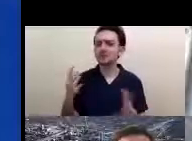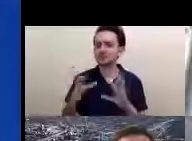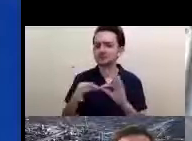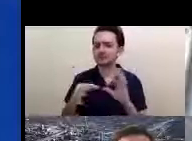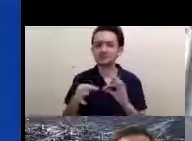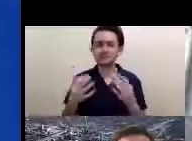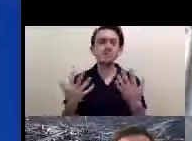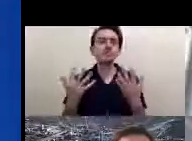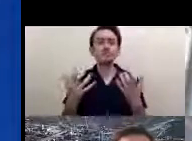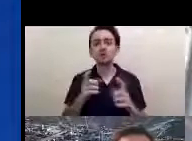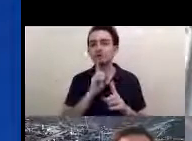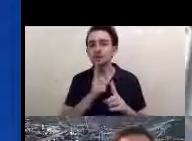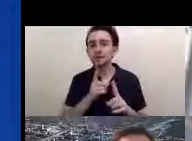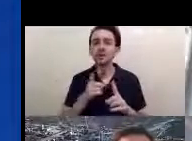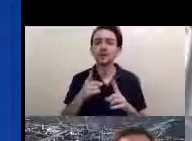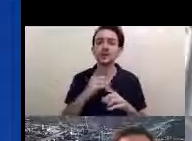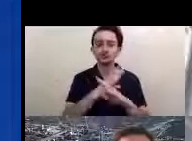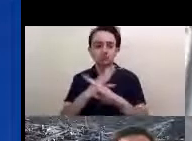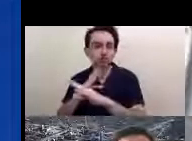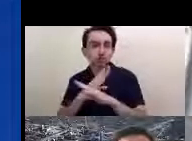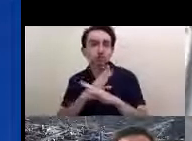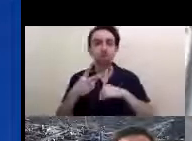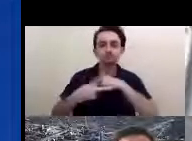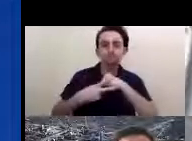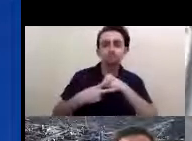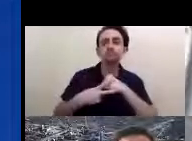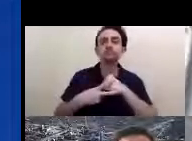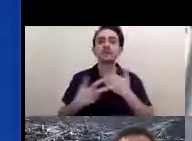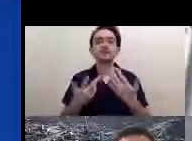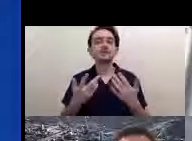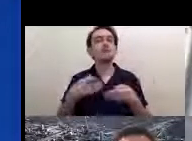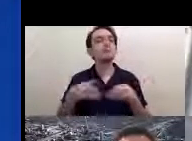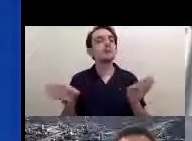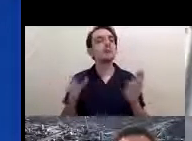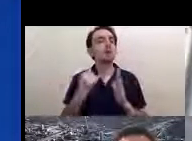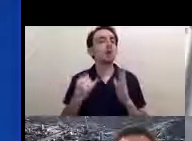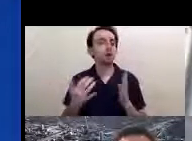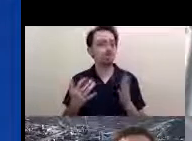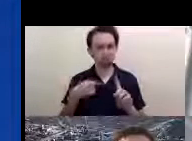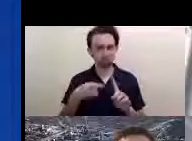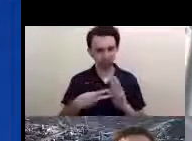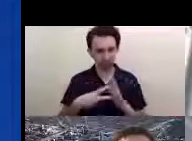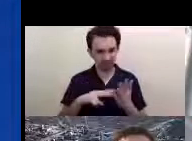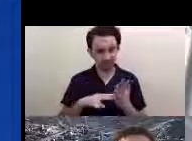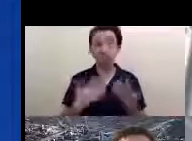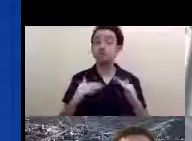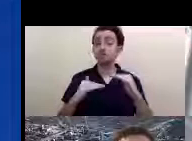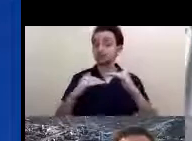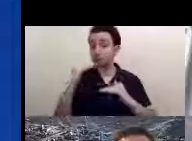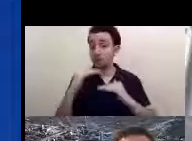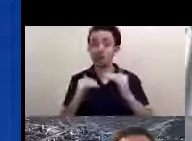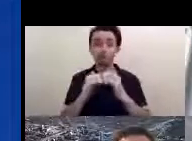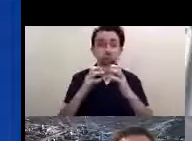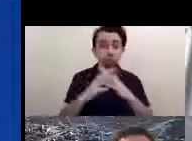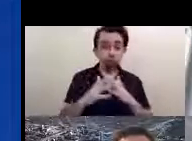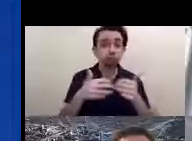protect public art. And what's that mean, right? To a certain extent, public arts infrastructure. Once we build it, we need to maintain it, make sure it stays in good